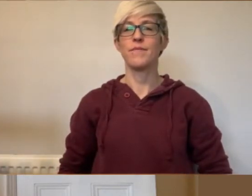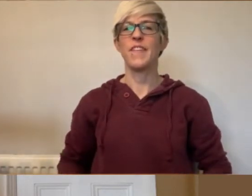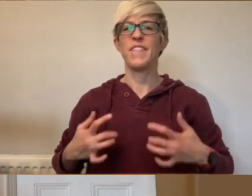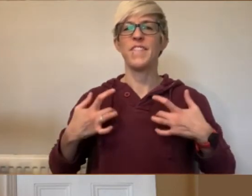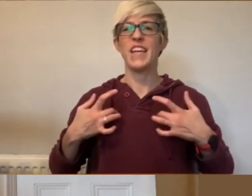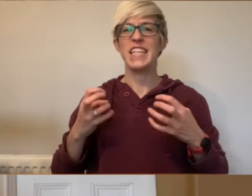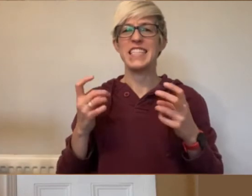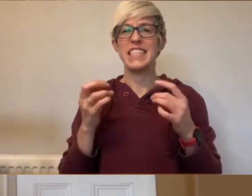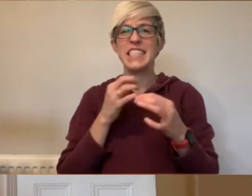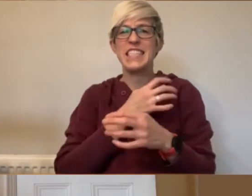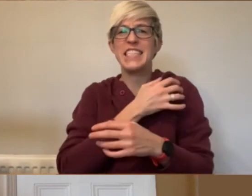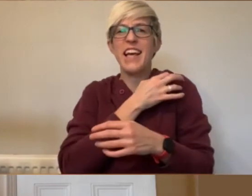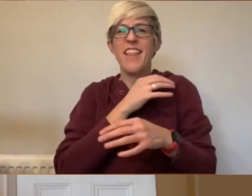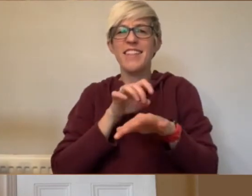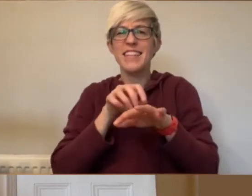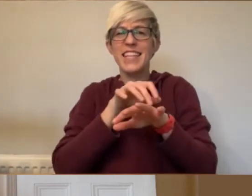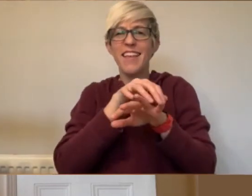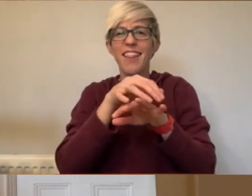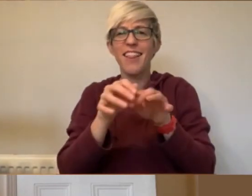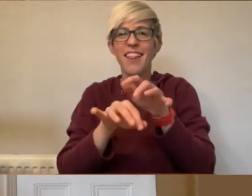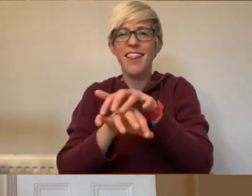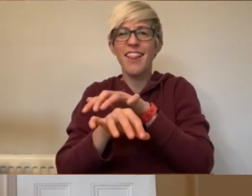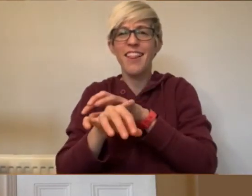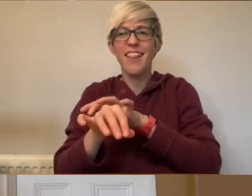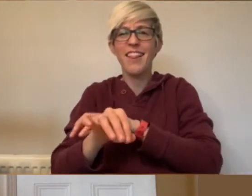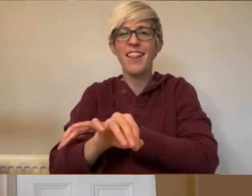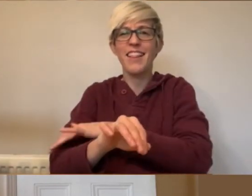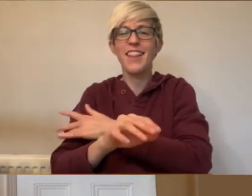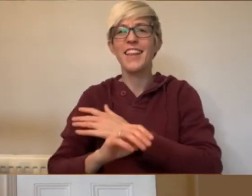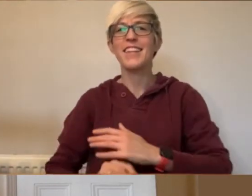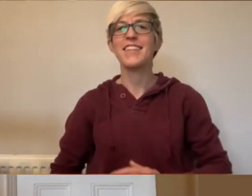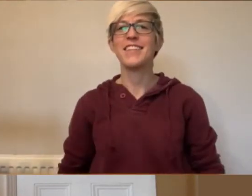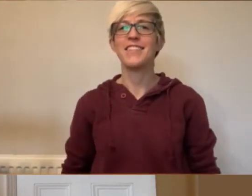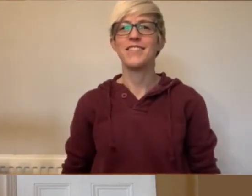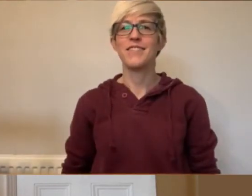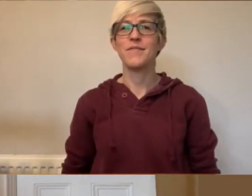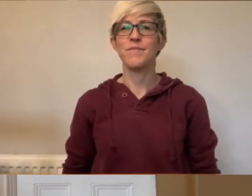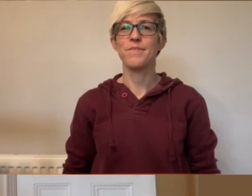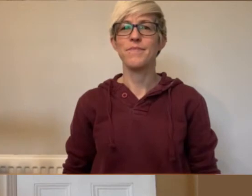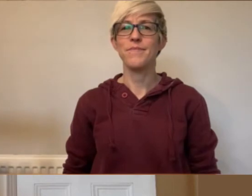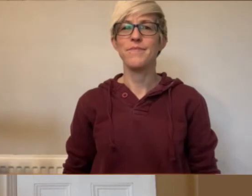Feel that tingling sensation in the hands, the arms.